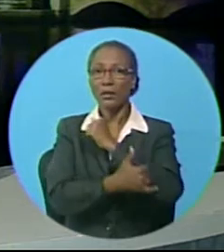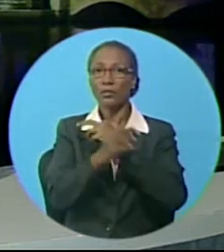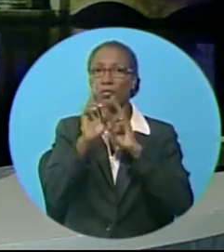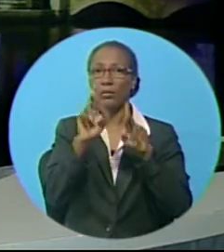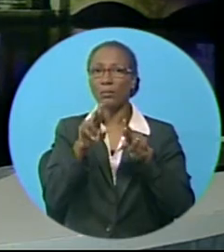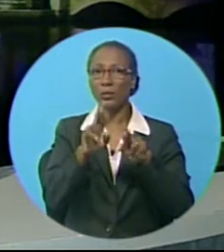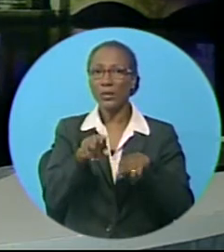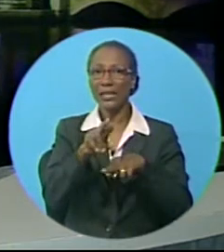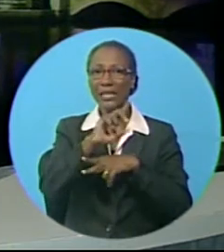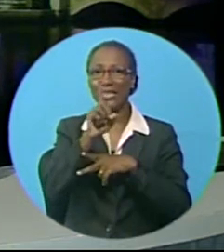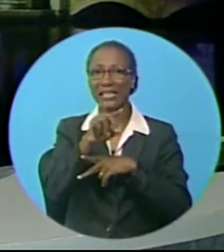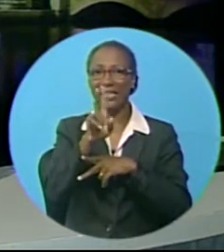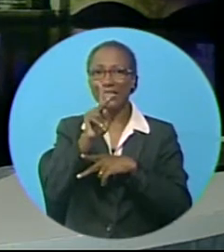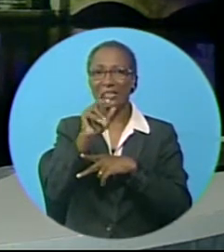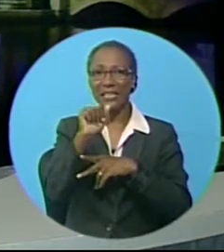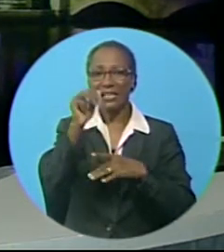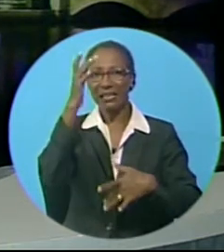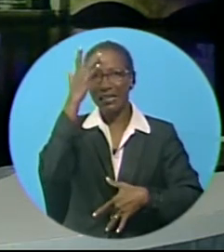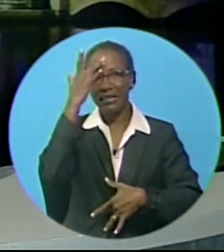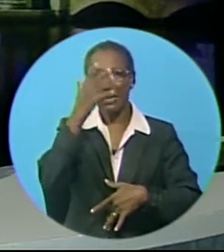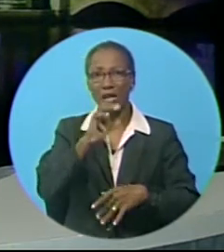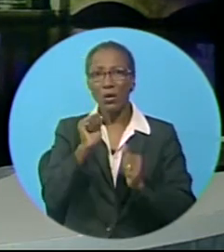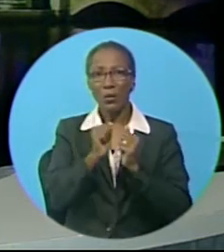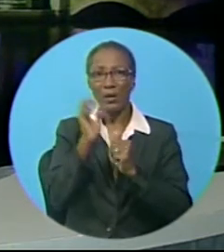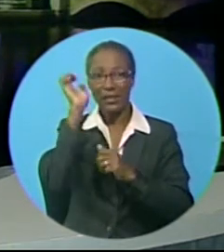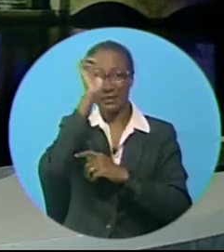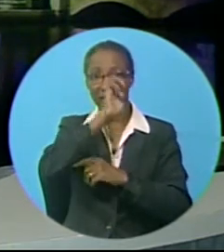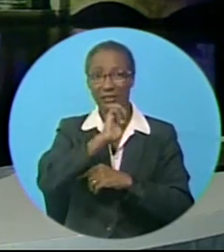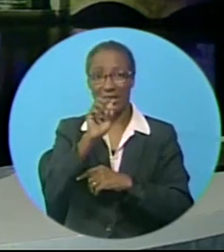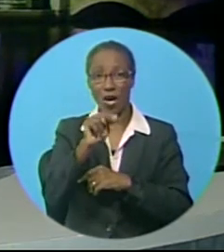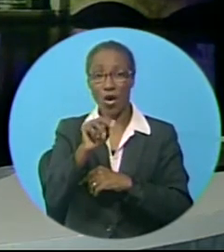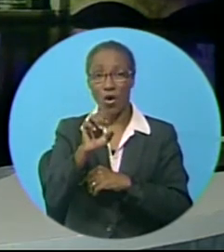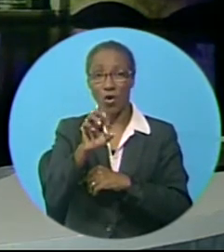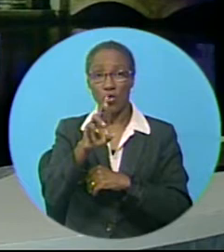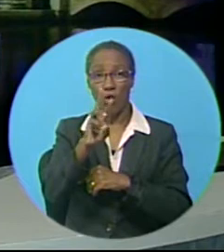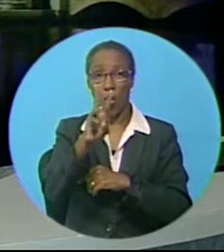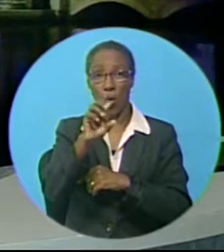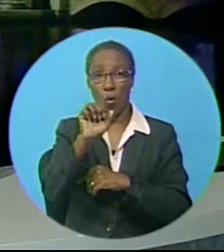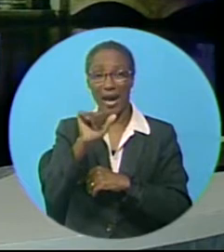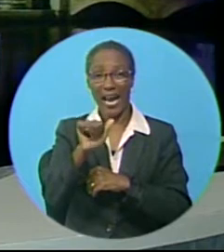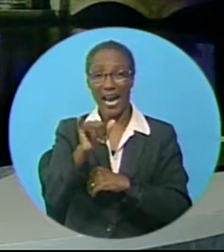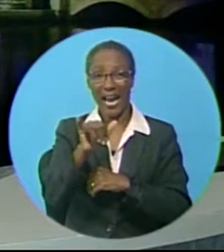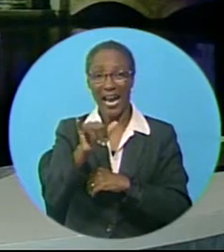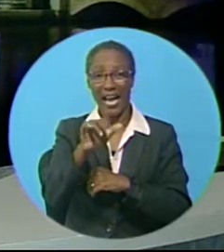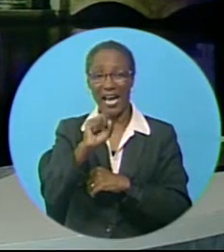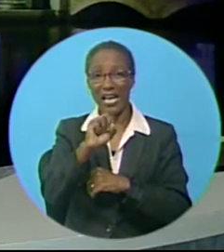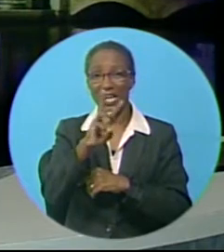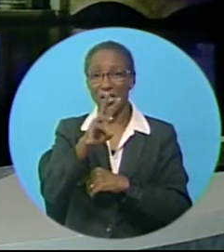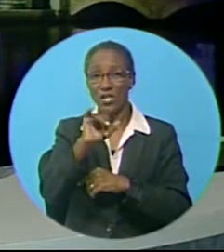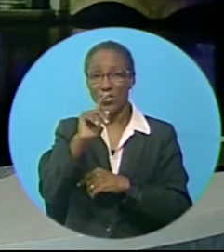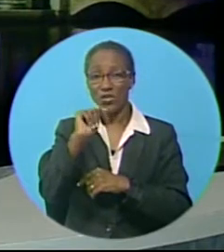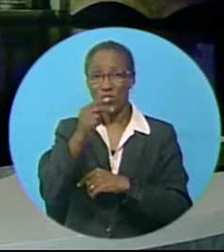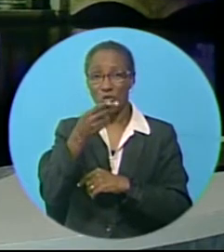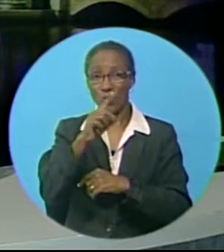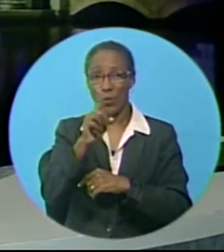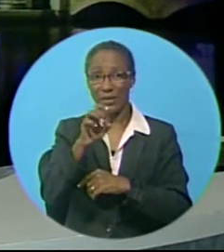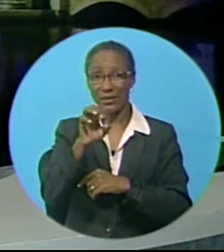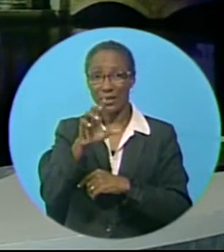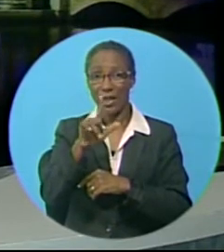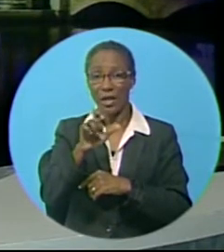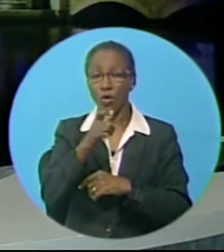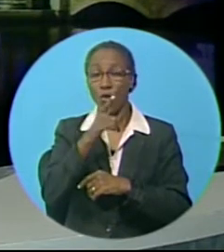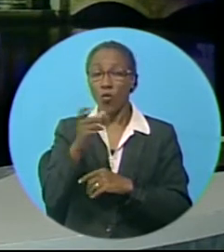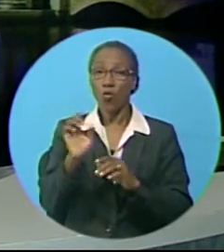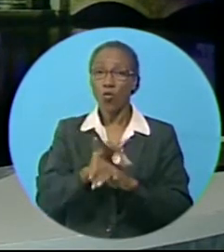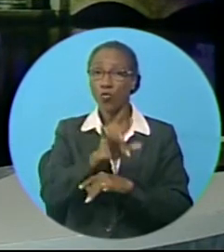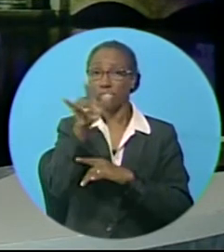Zika virus. It has now spread to Europe, with Norway and Switzerland reporting cases in nationals returning from Latin America and the Caribbean. There